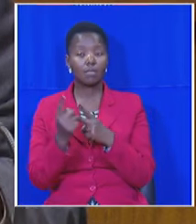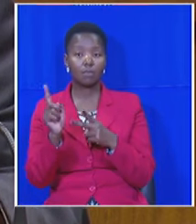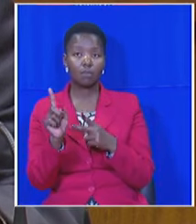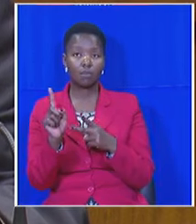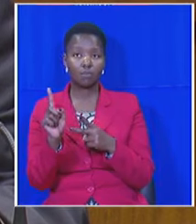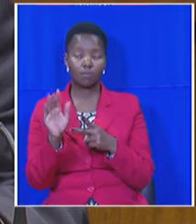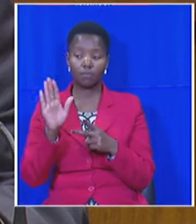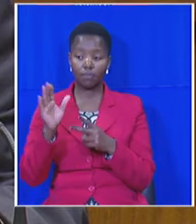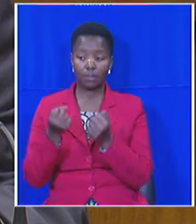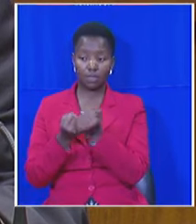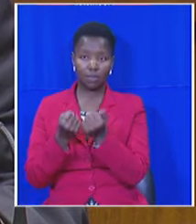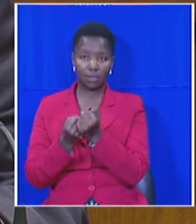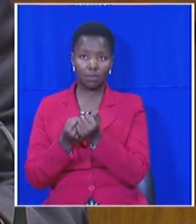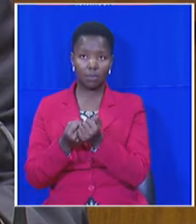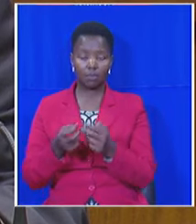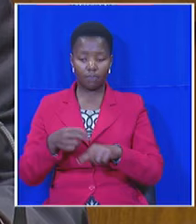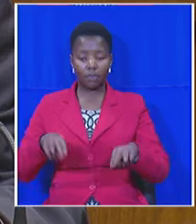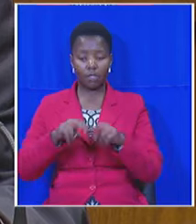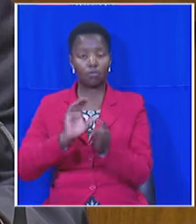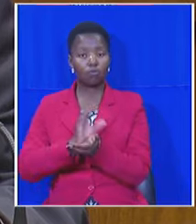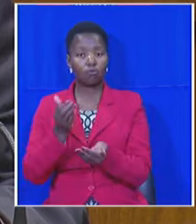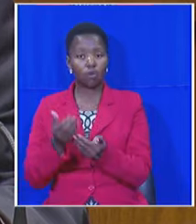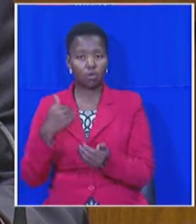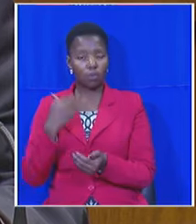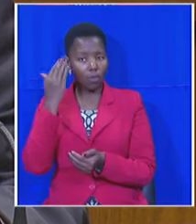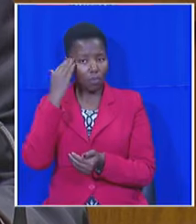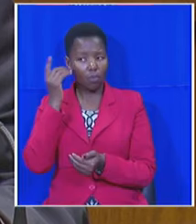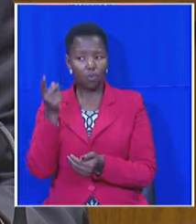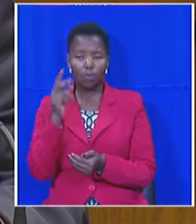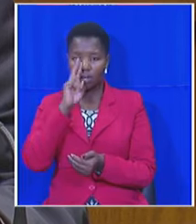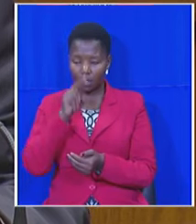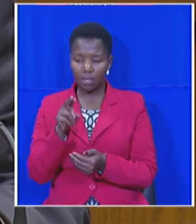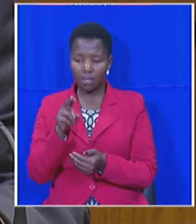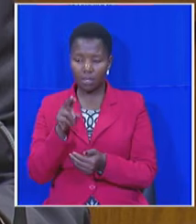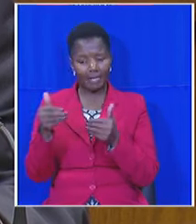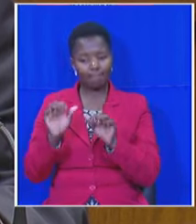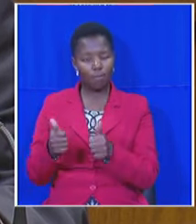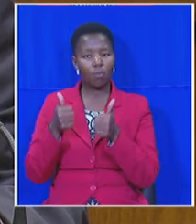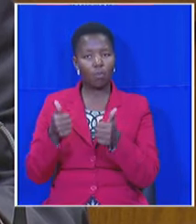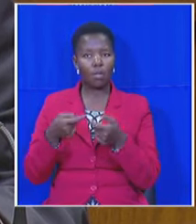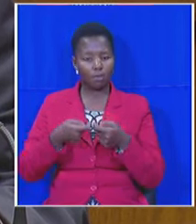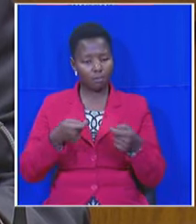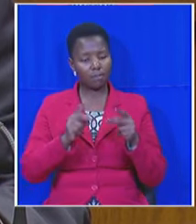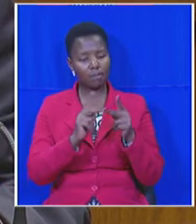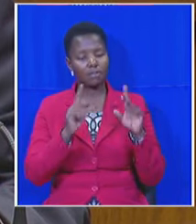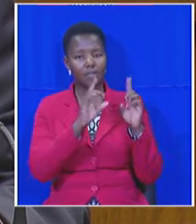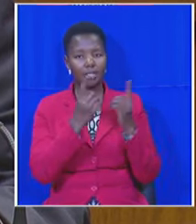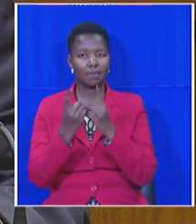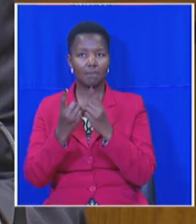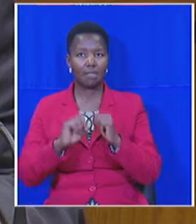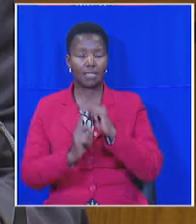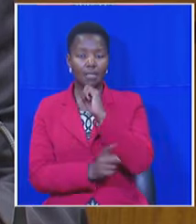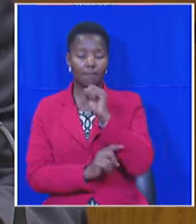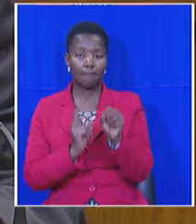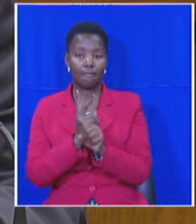we do support Treasury because we do realize the fact that it needs to have the cash to disperse to the various departments. But lastly,